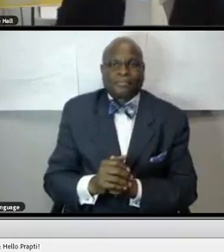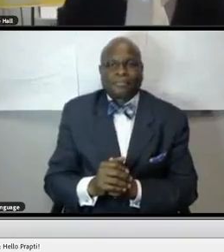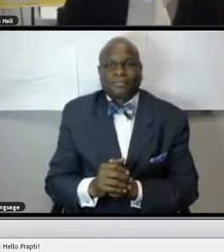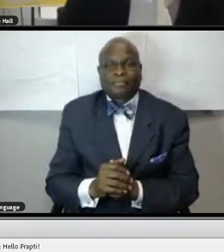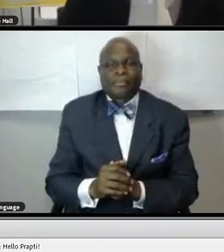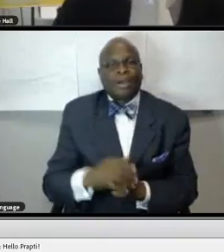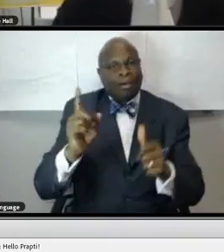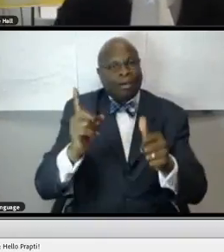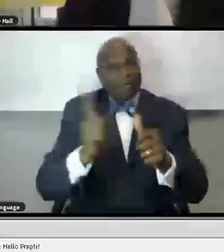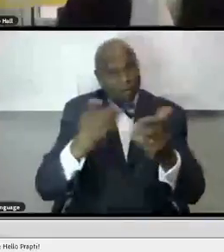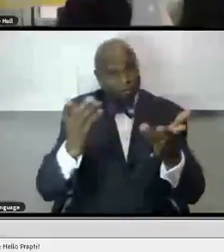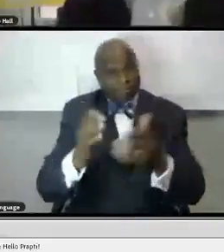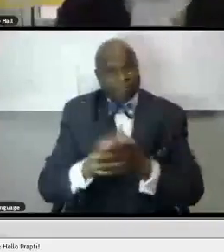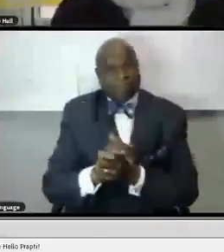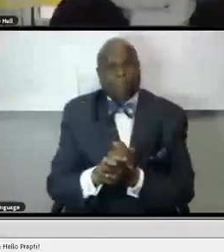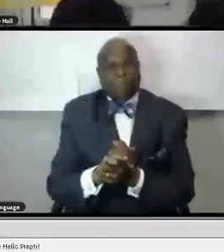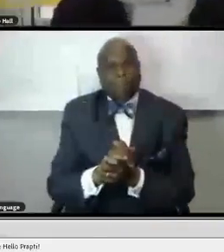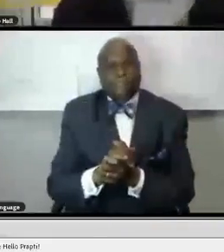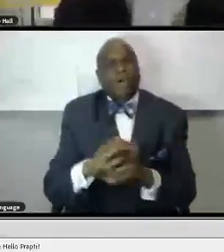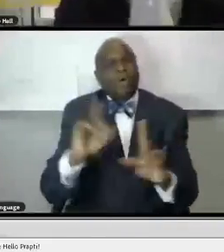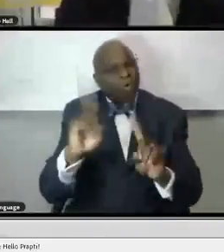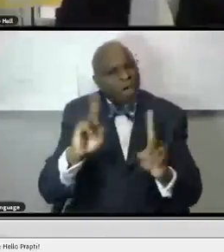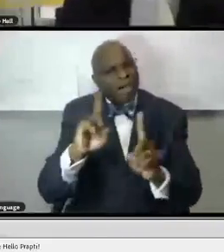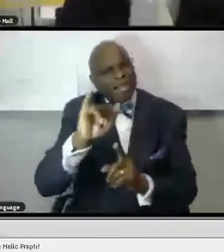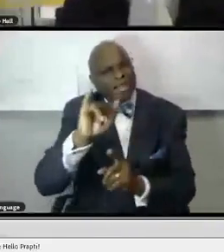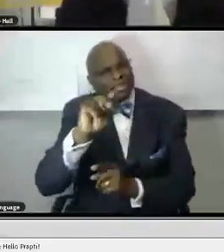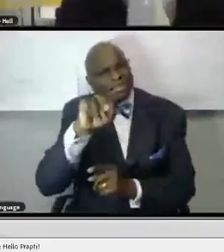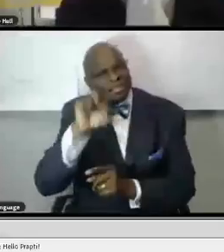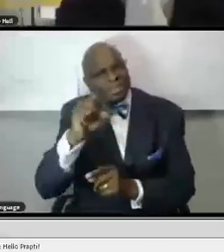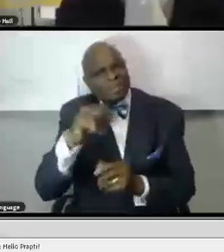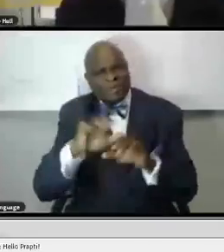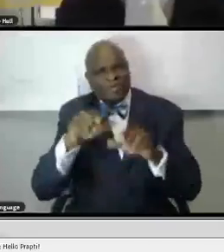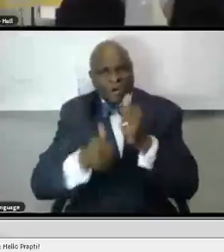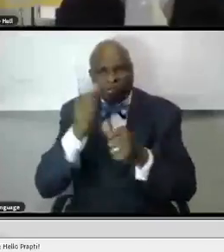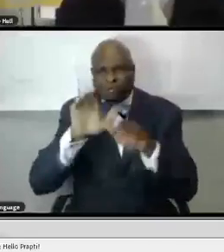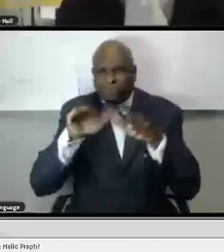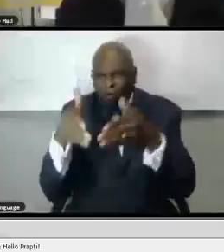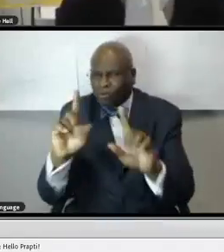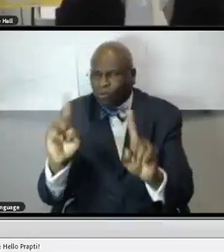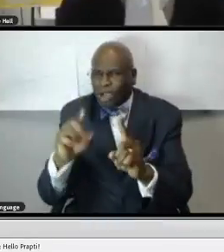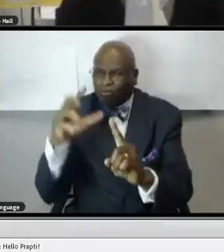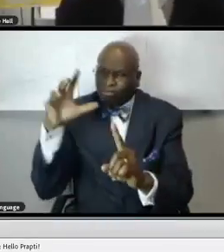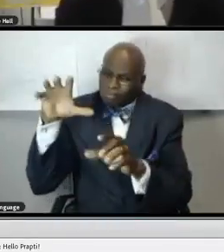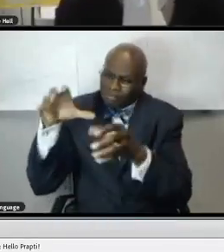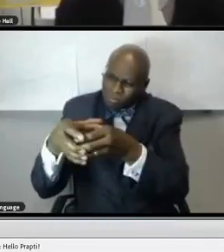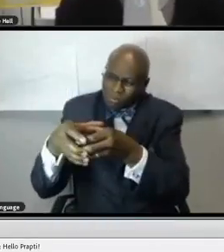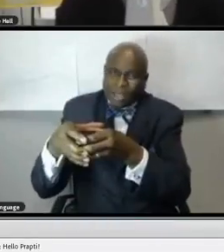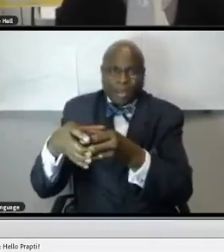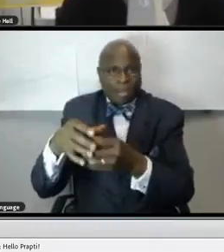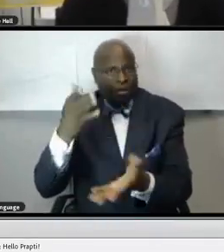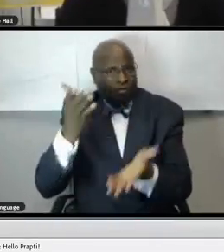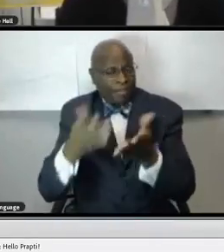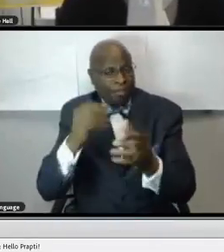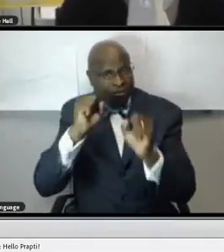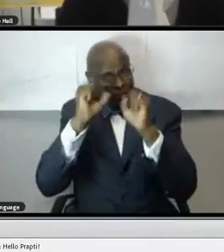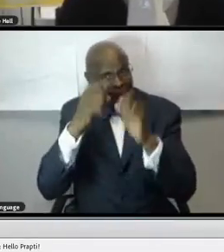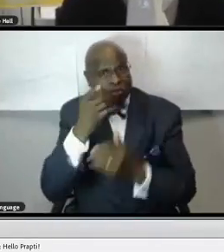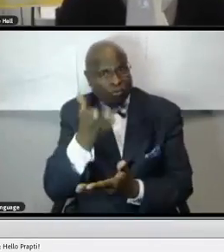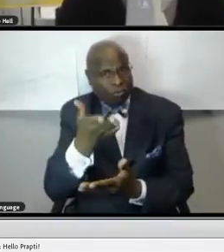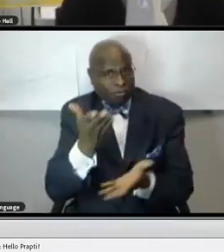So first of all, where are indigenous peoples concentrated? So it might come as a